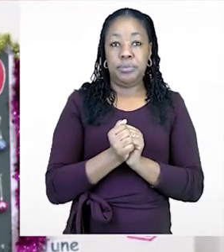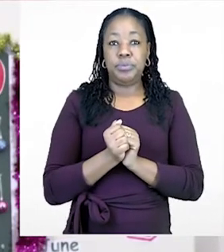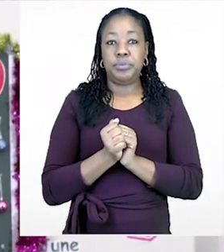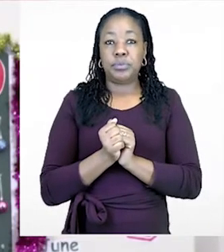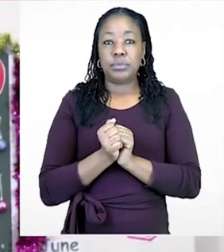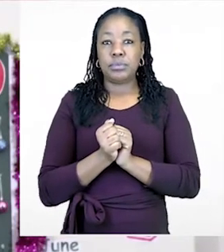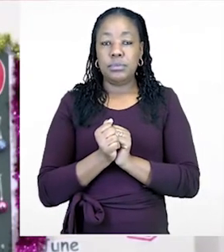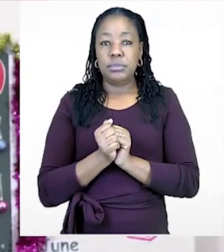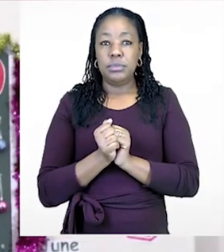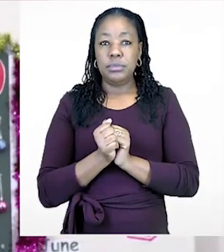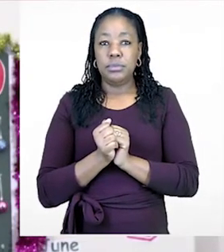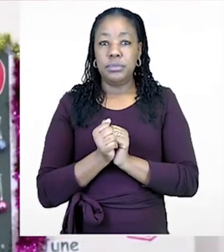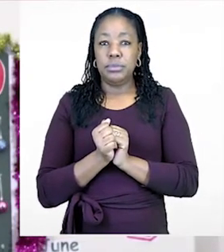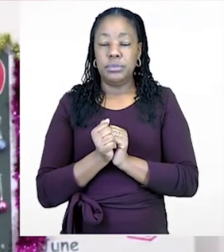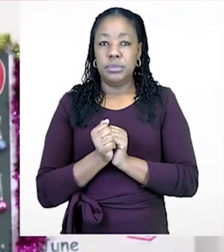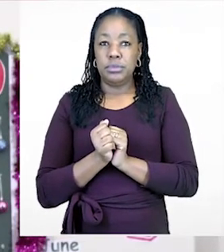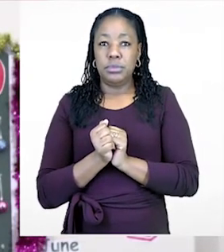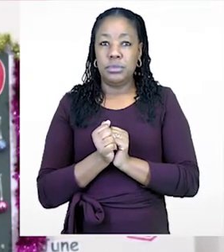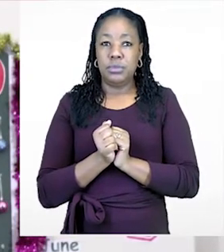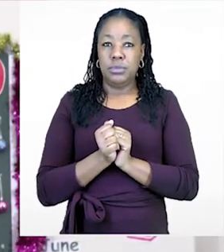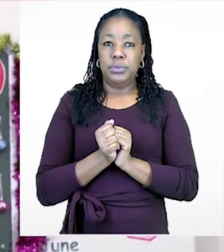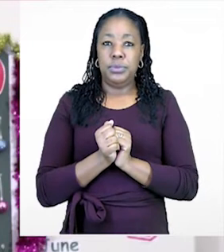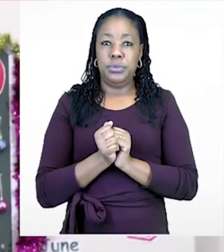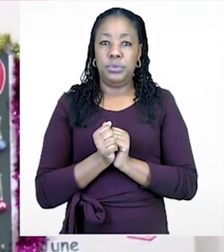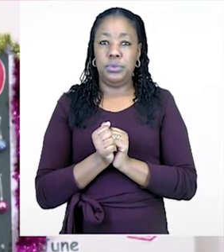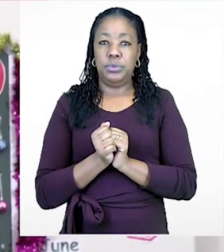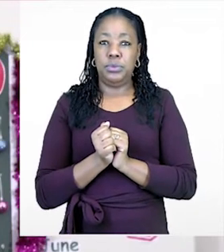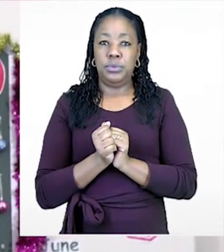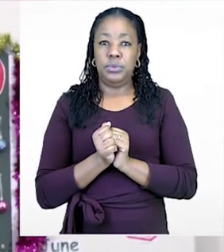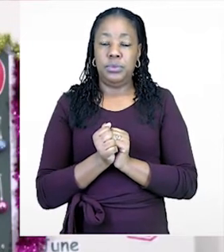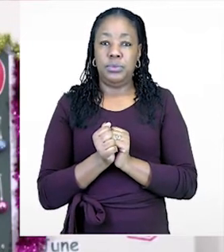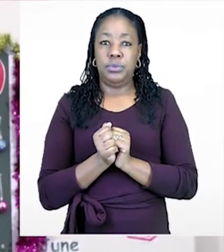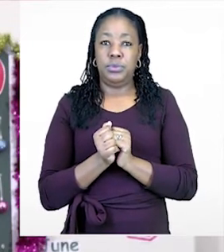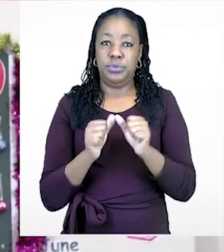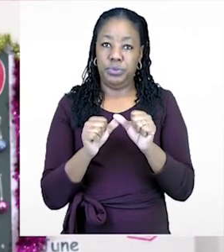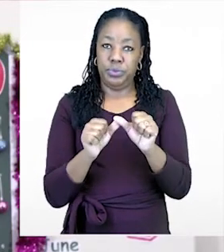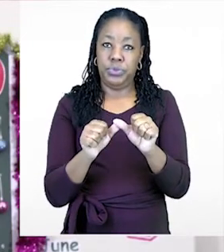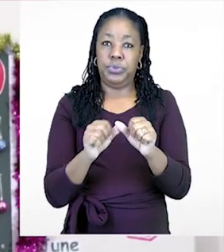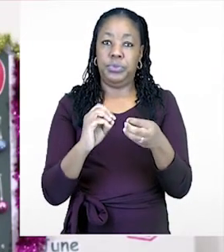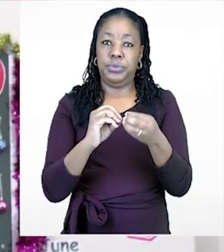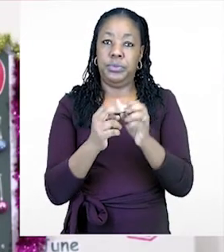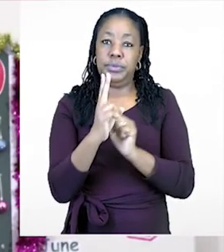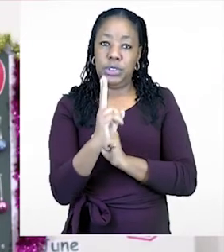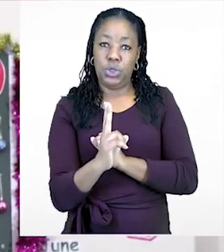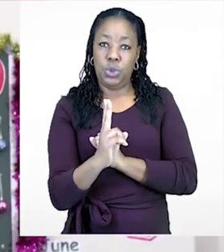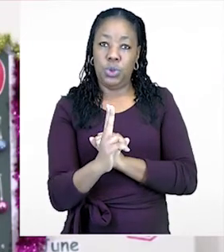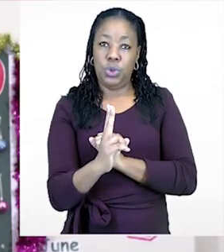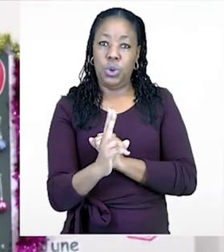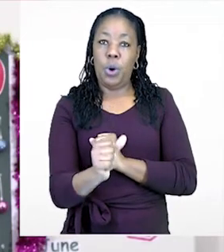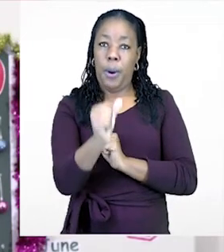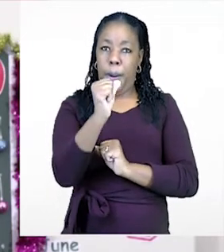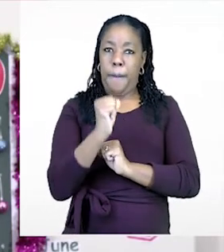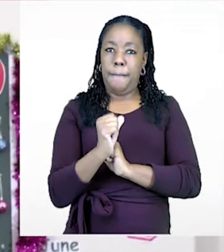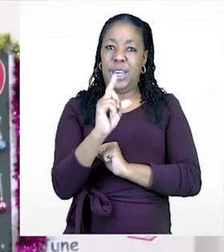There we go. Let's move on to number 2. What is 1 less than